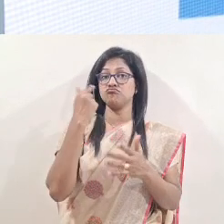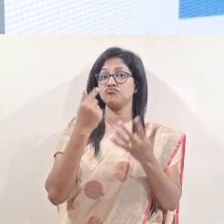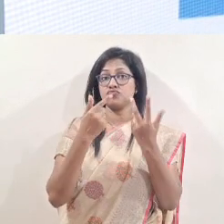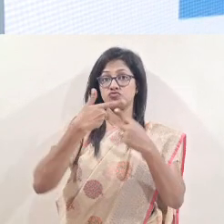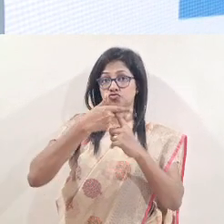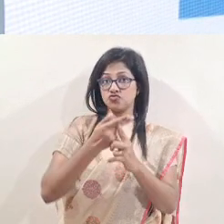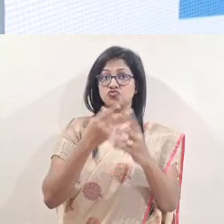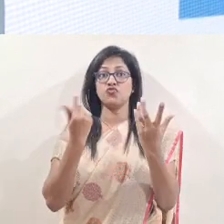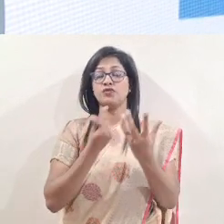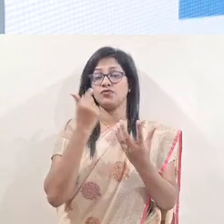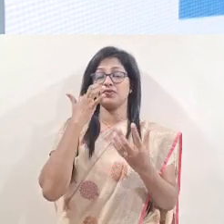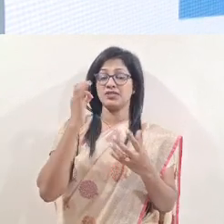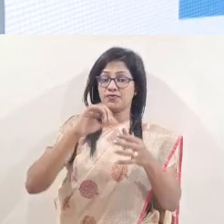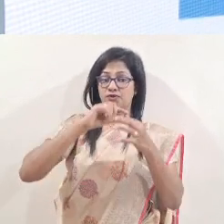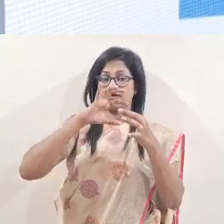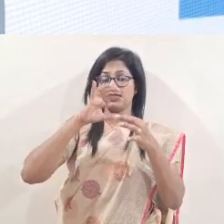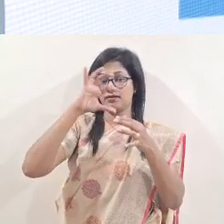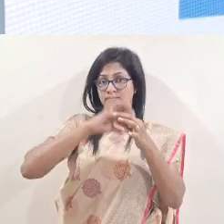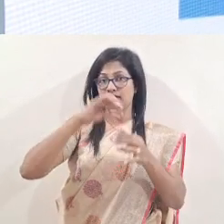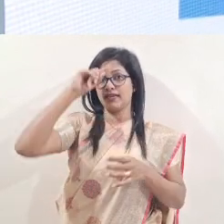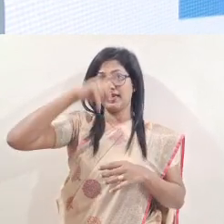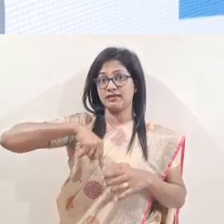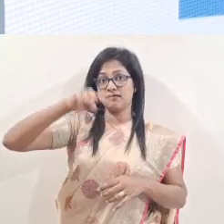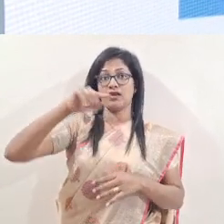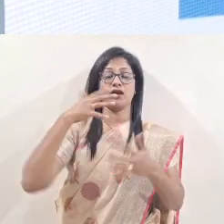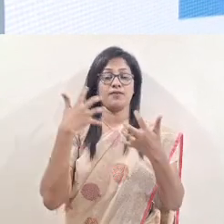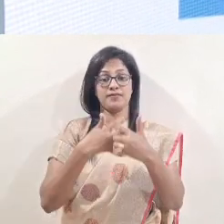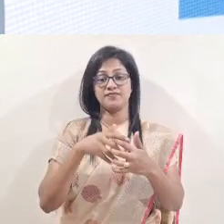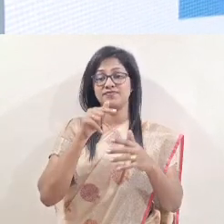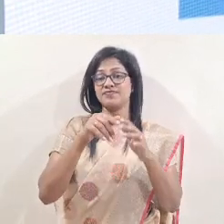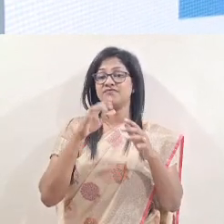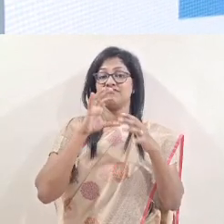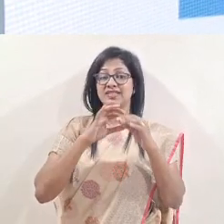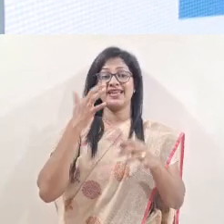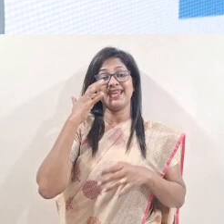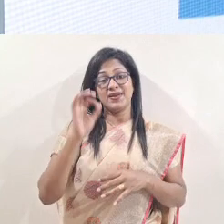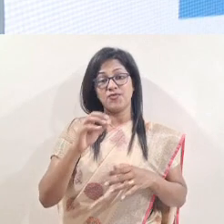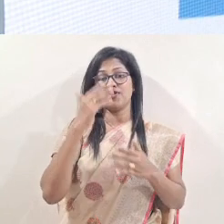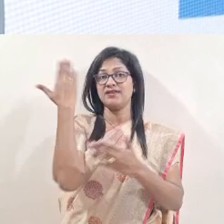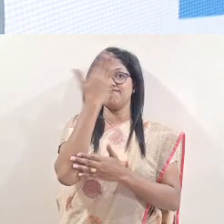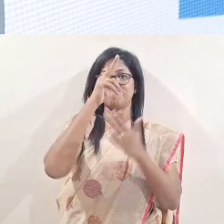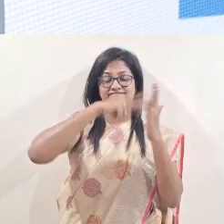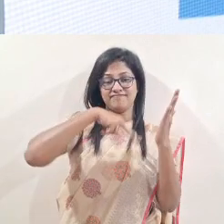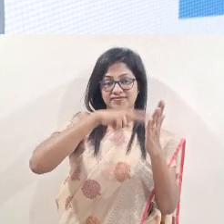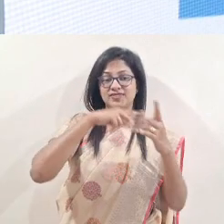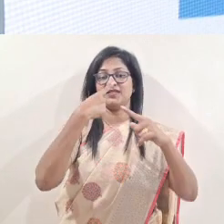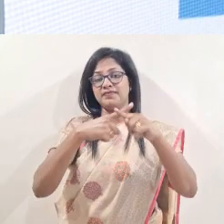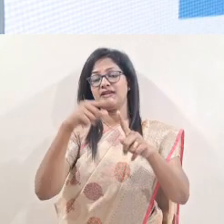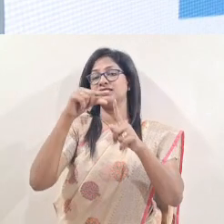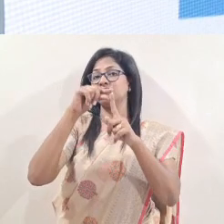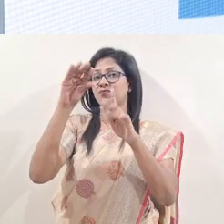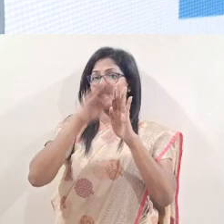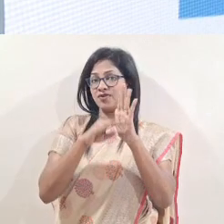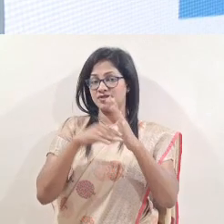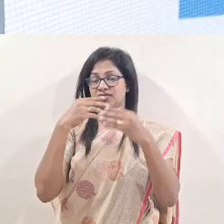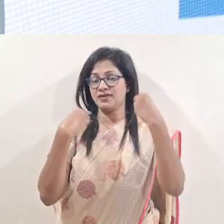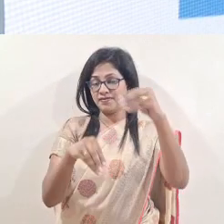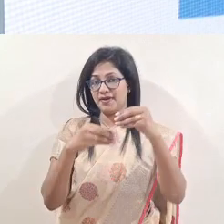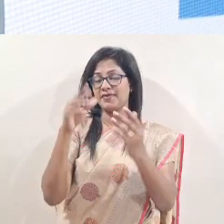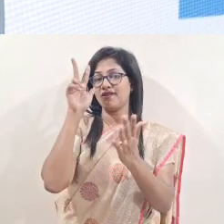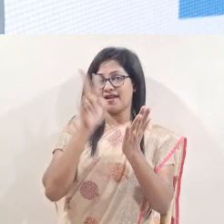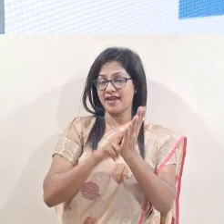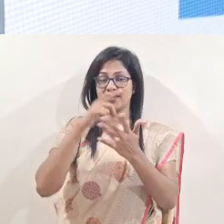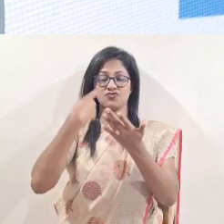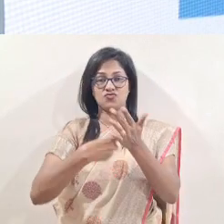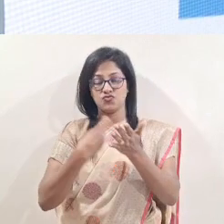This paper critically examines the literature along with the policy documents, acts and laws, and various master plans,